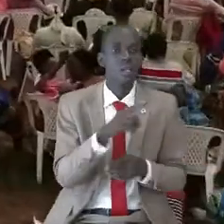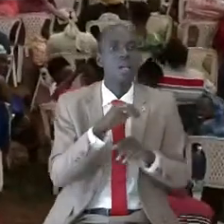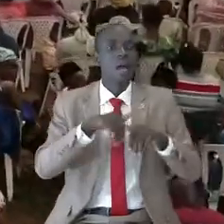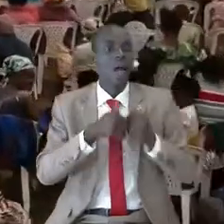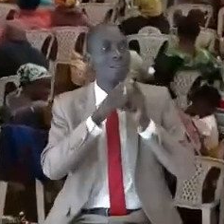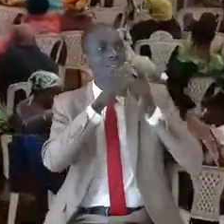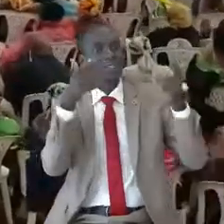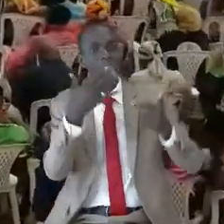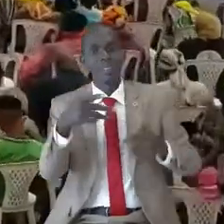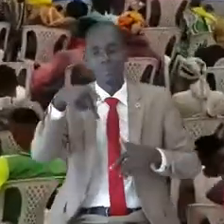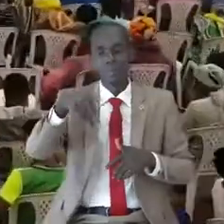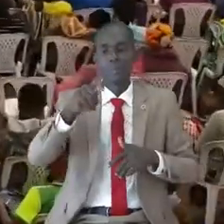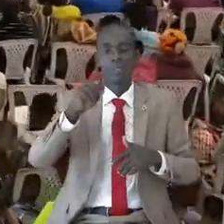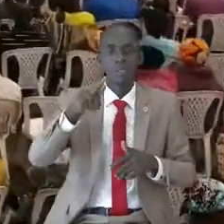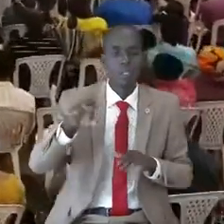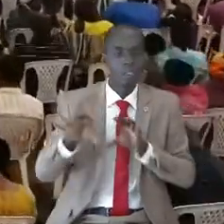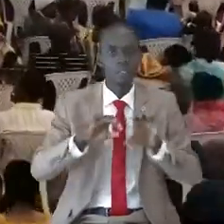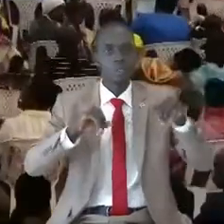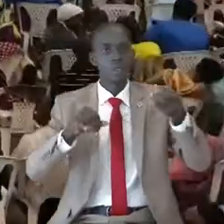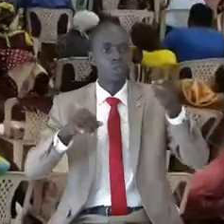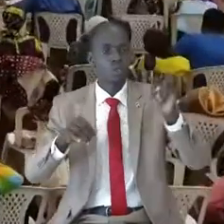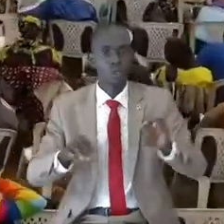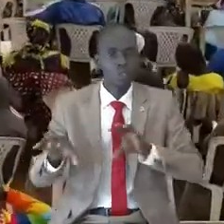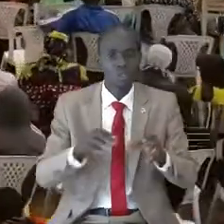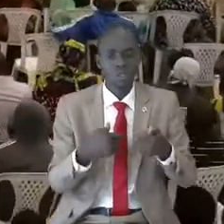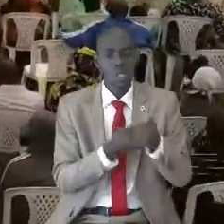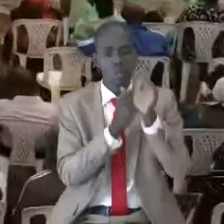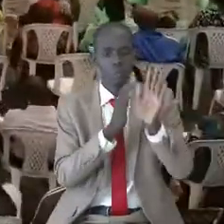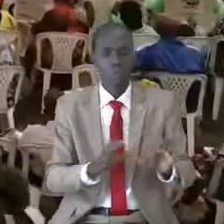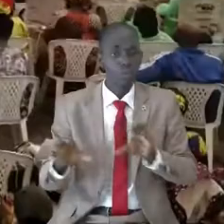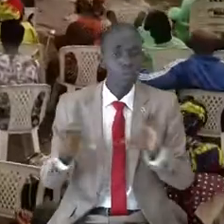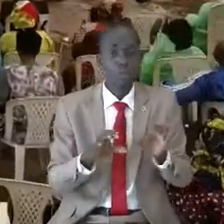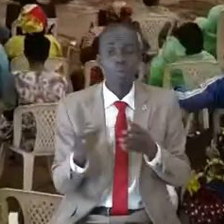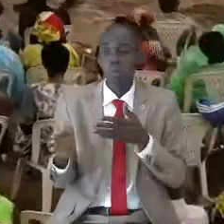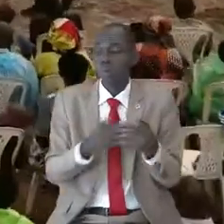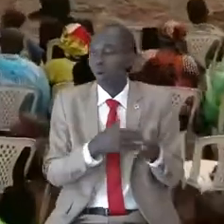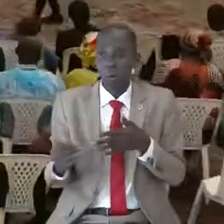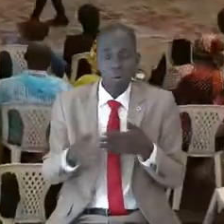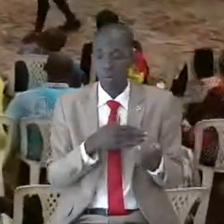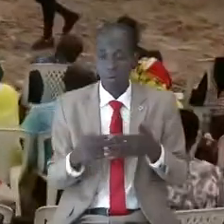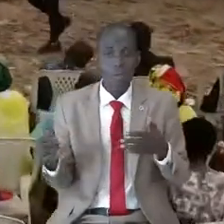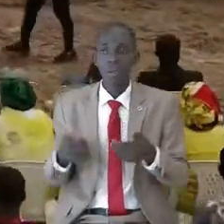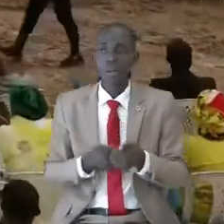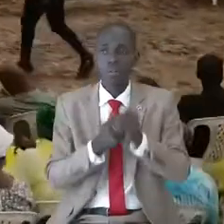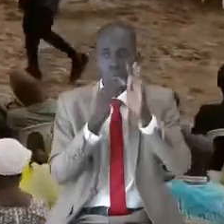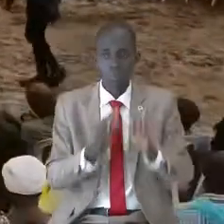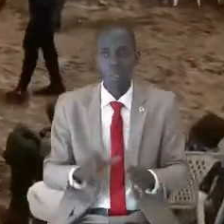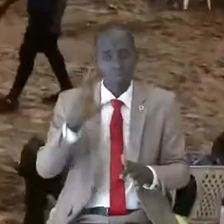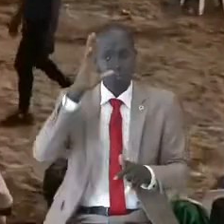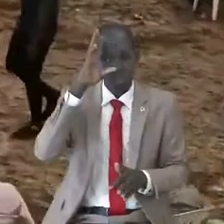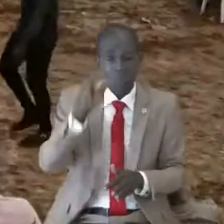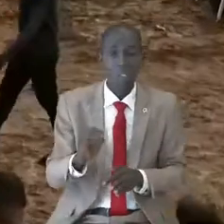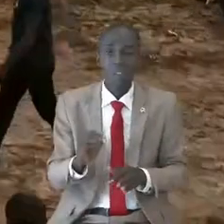has done for me, John has done for me, Apostle has done for me. Whatever apostles manifested, it was